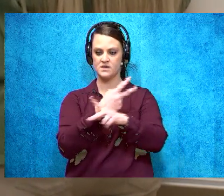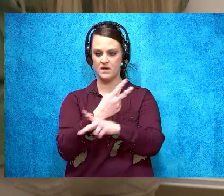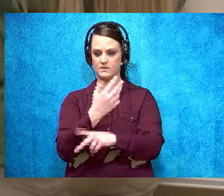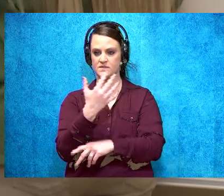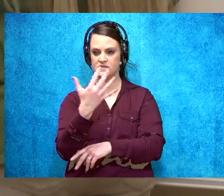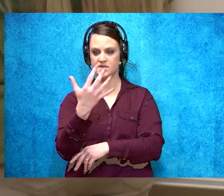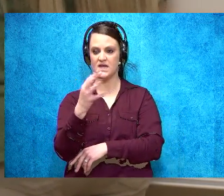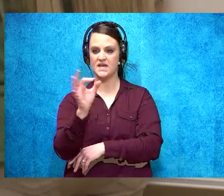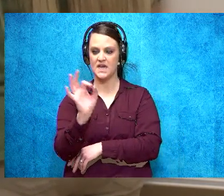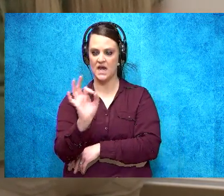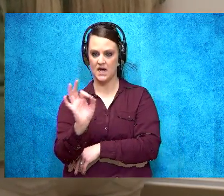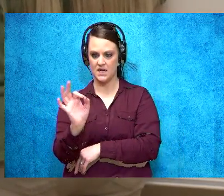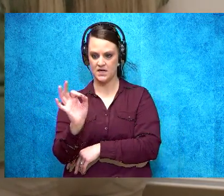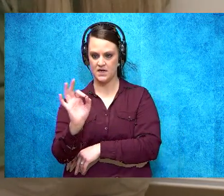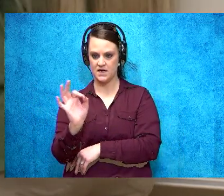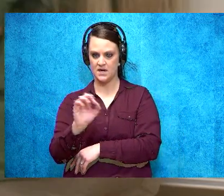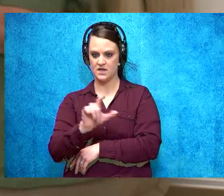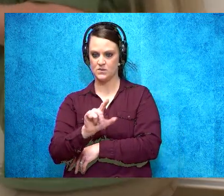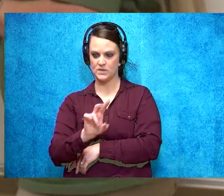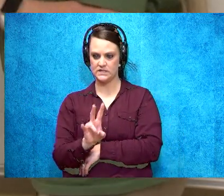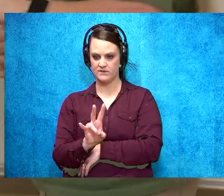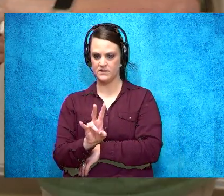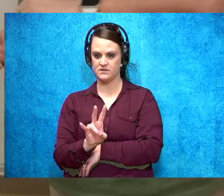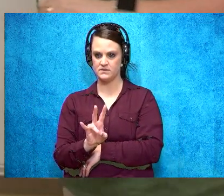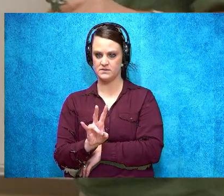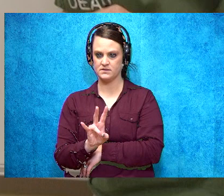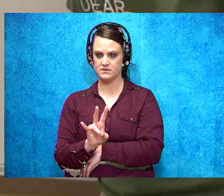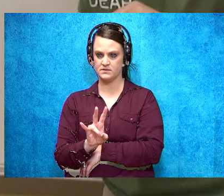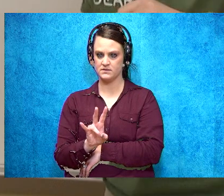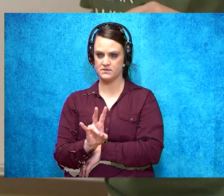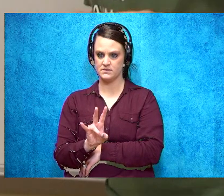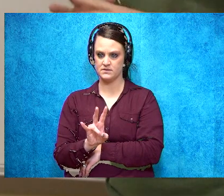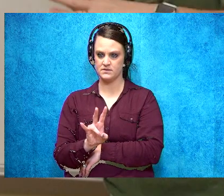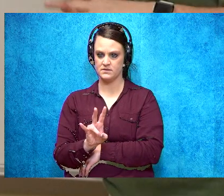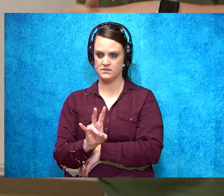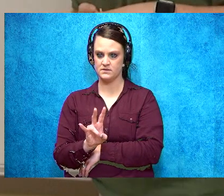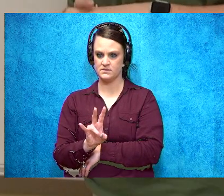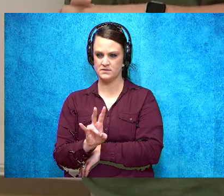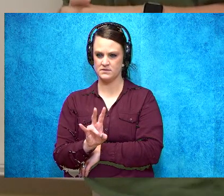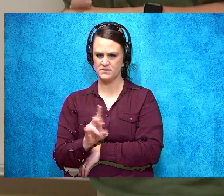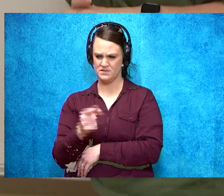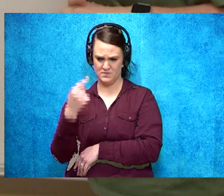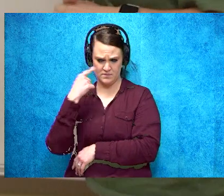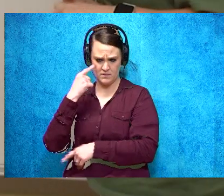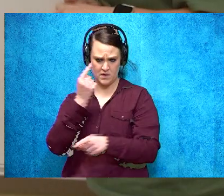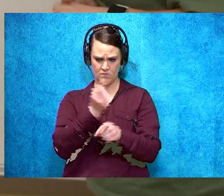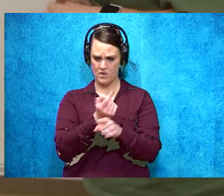times 9 is 27. So what do you think?